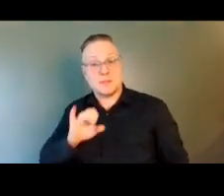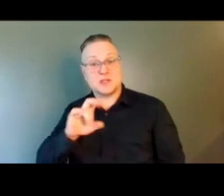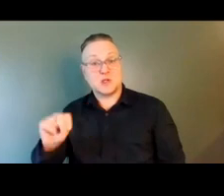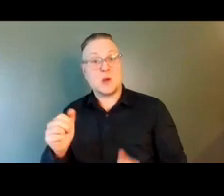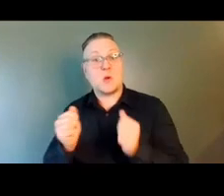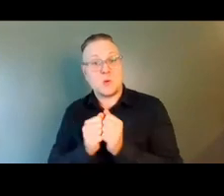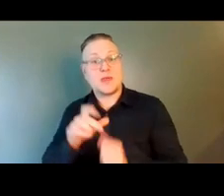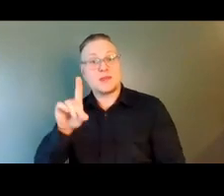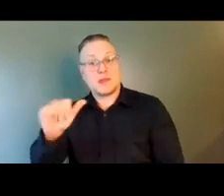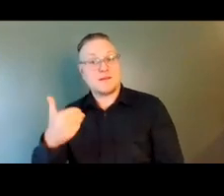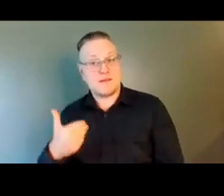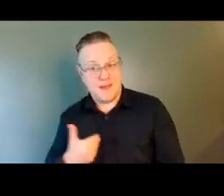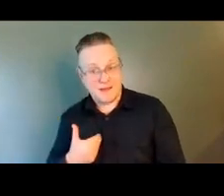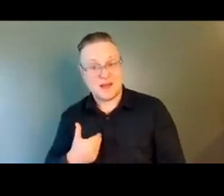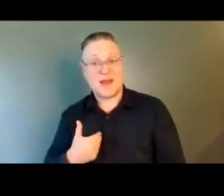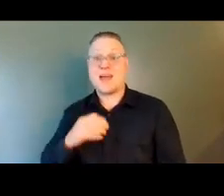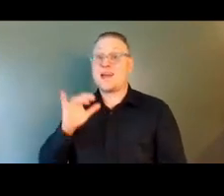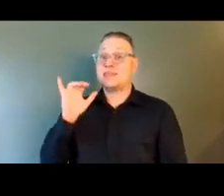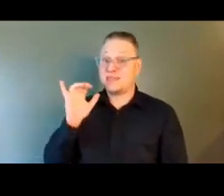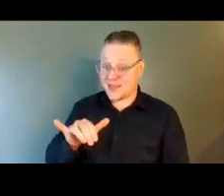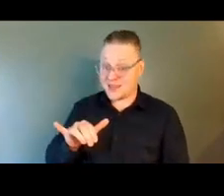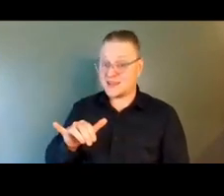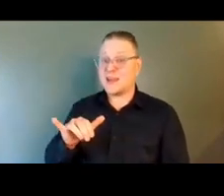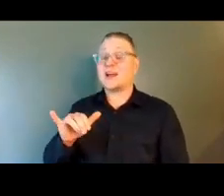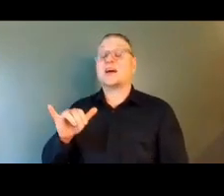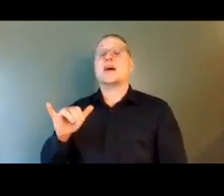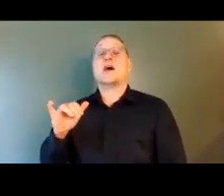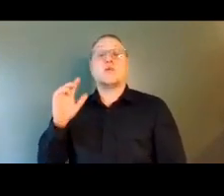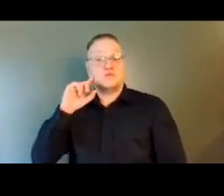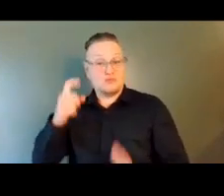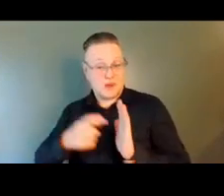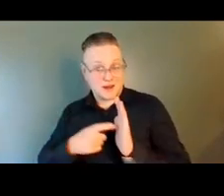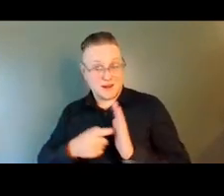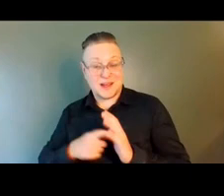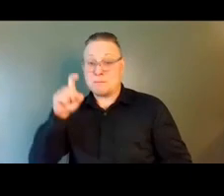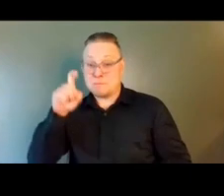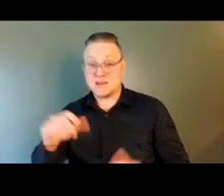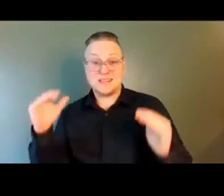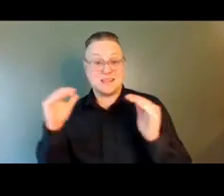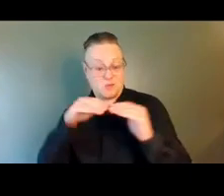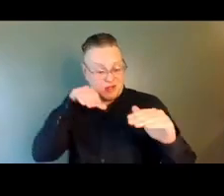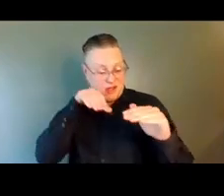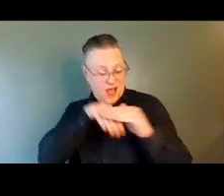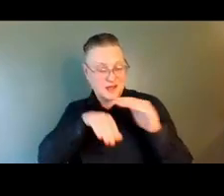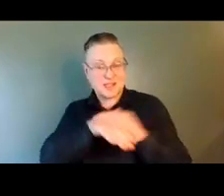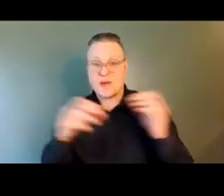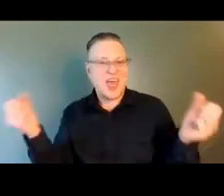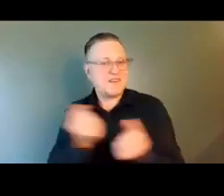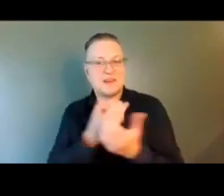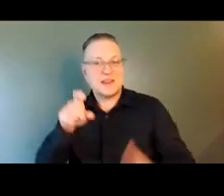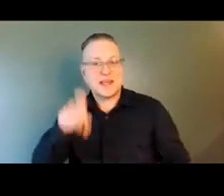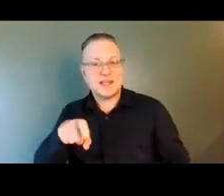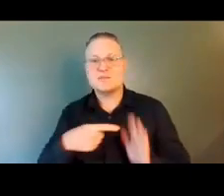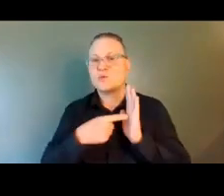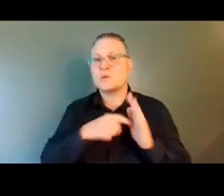families, and ensuring they have equitable access to all life needs to include employment,